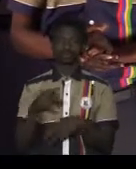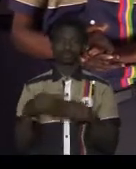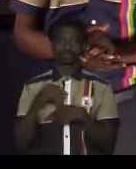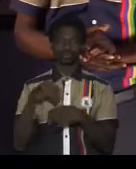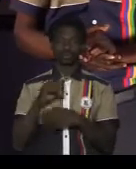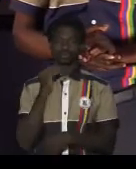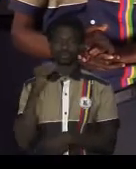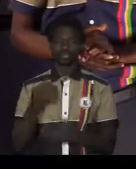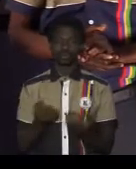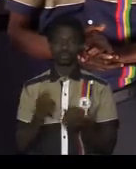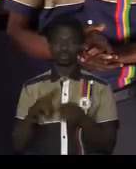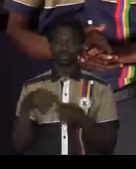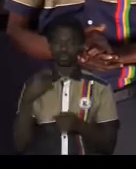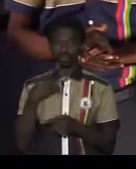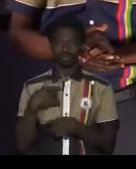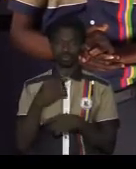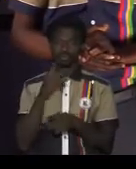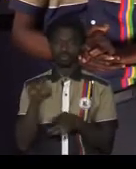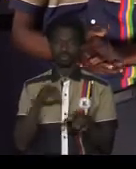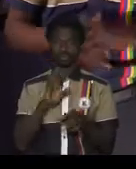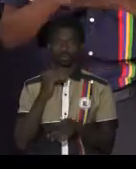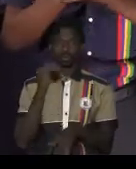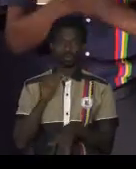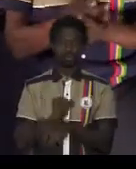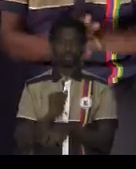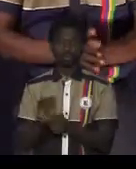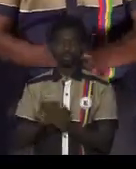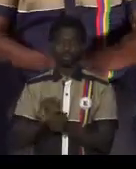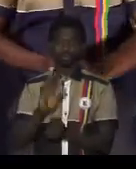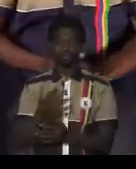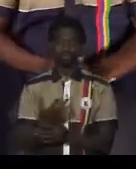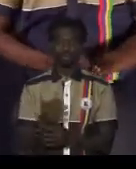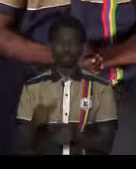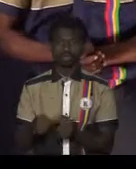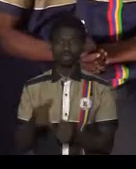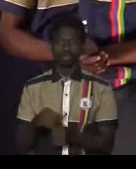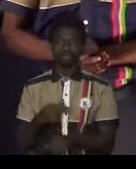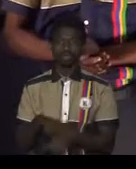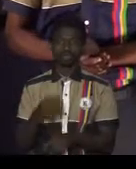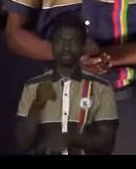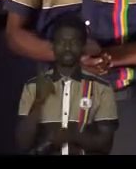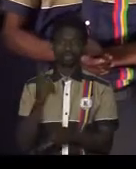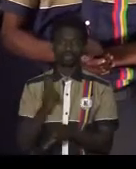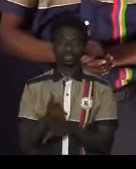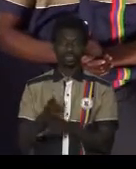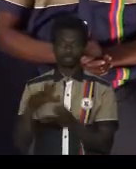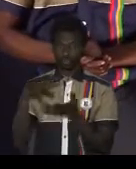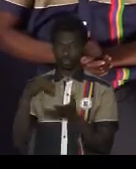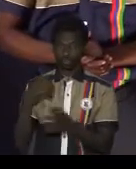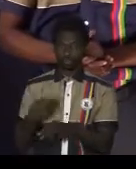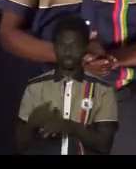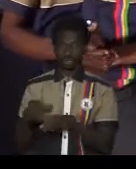Home, I want to say, make sure you do your homework. Wash your hands regularly. keep studying hard,